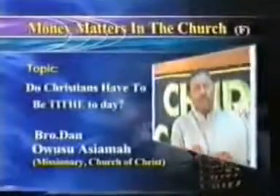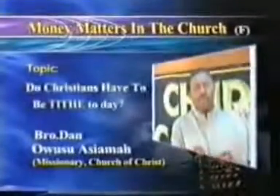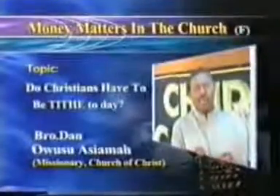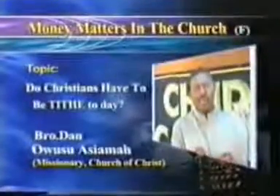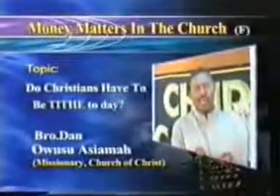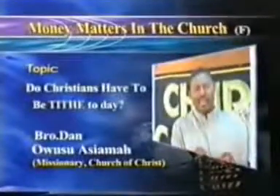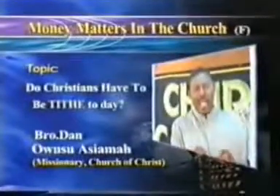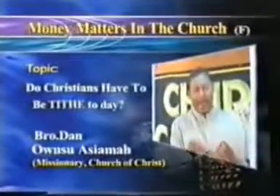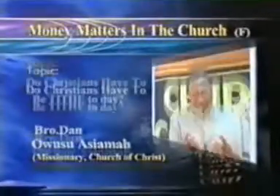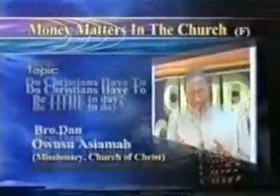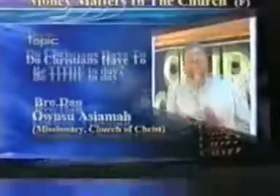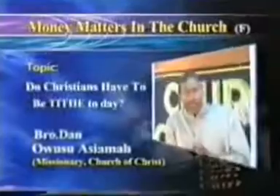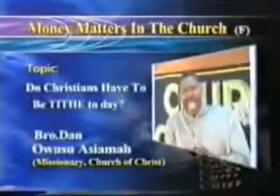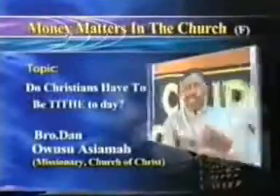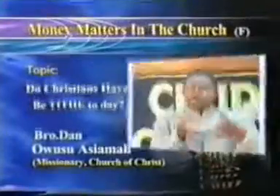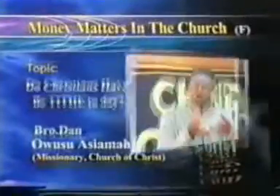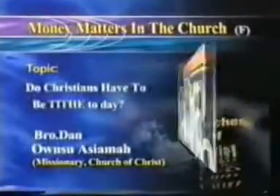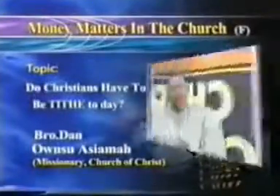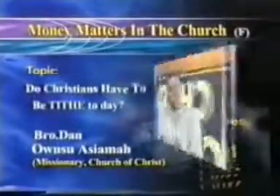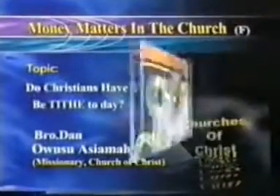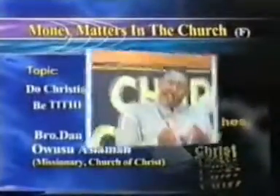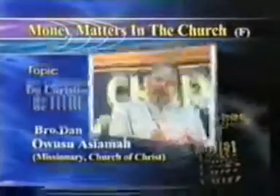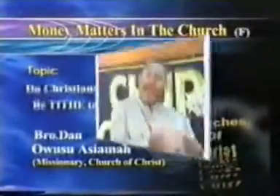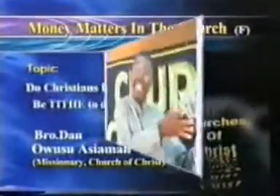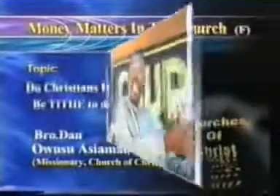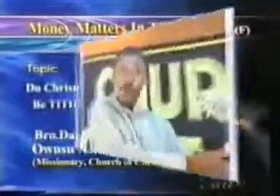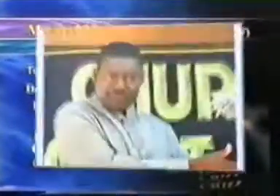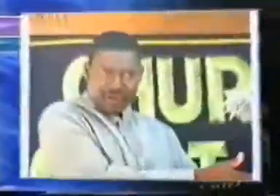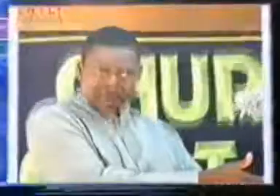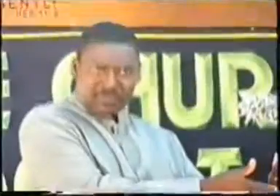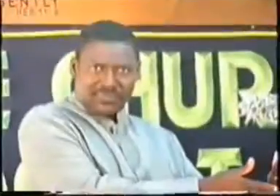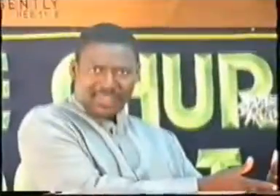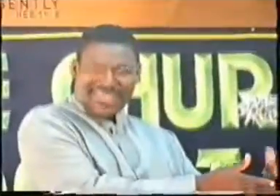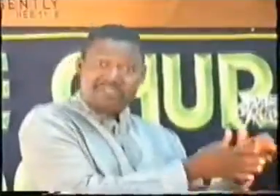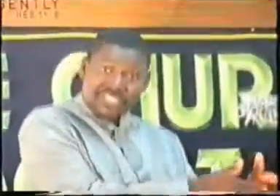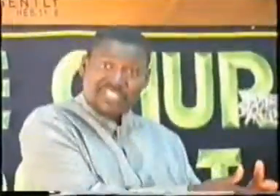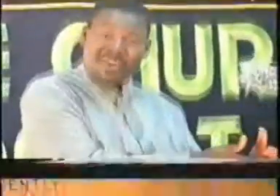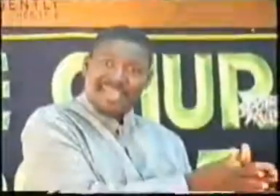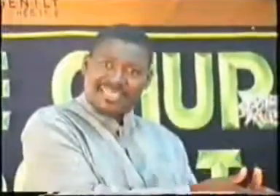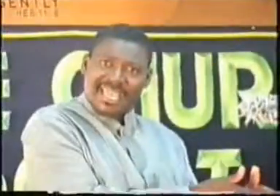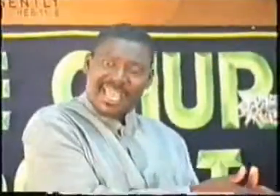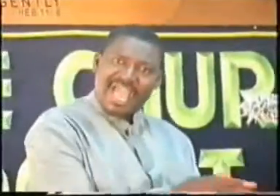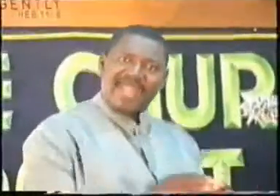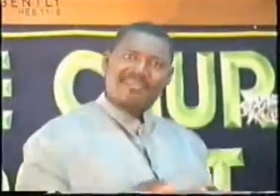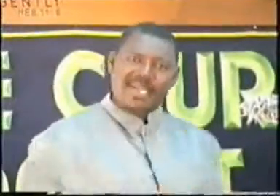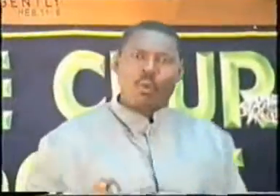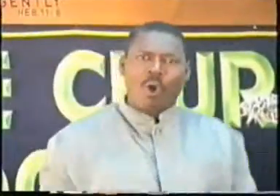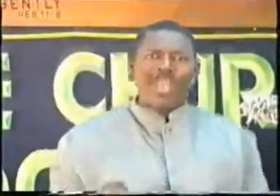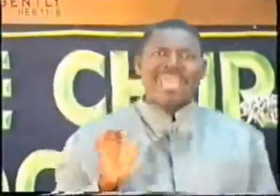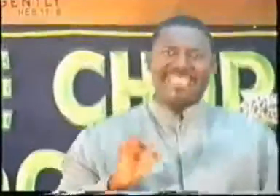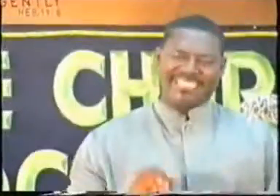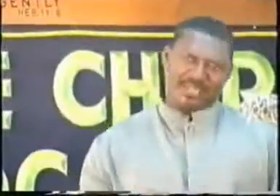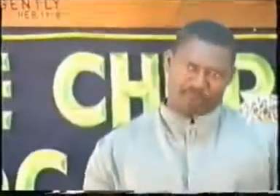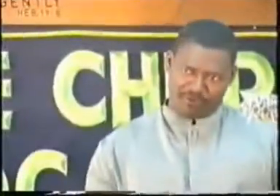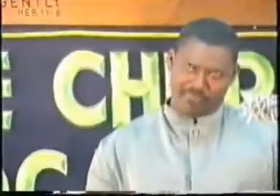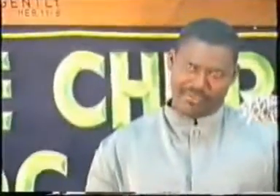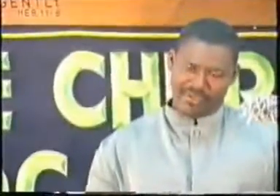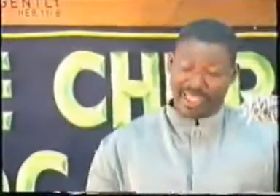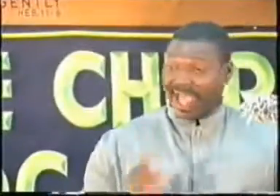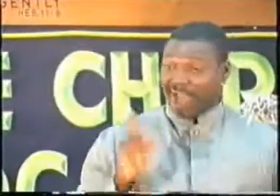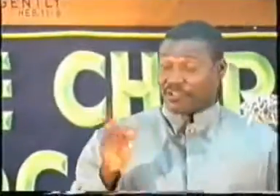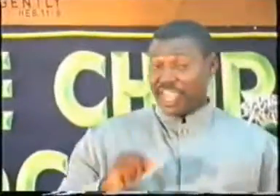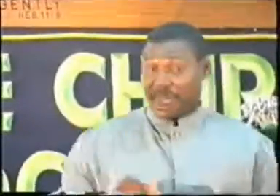and you to so do, and Pacho, and Tia, and to so do, and Fama, Lewi for no. The reason, and I said, and I'm saying, one and I did